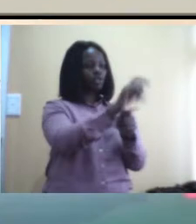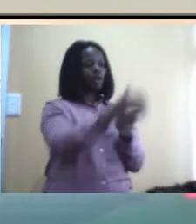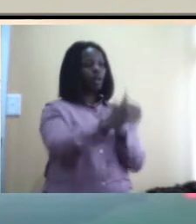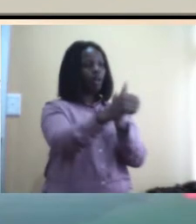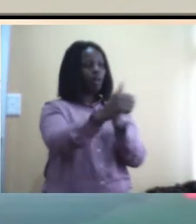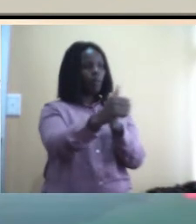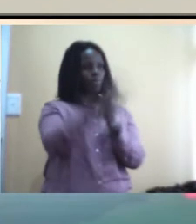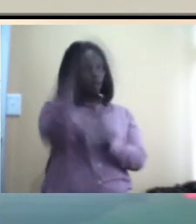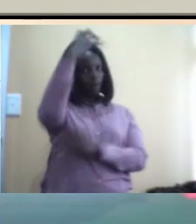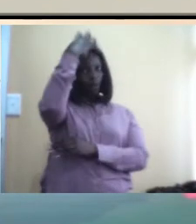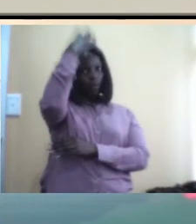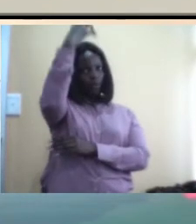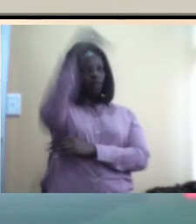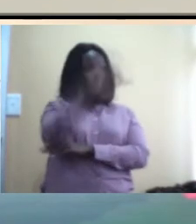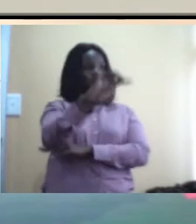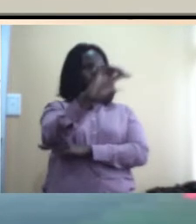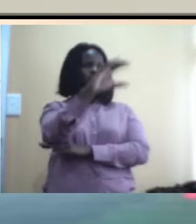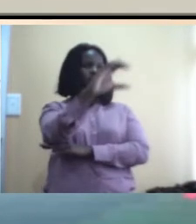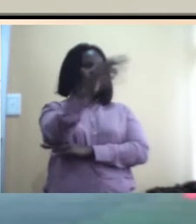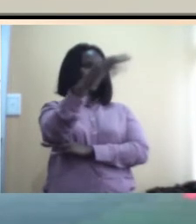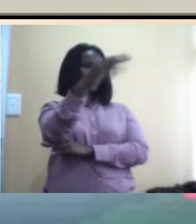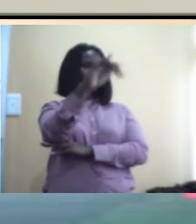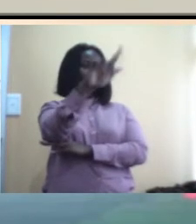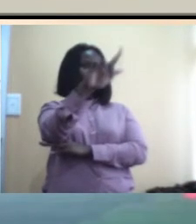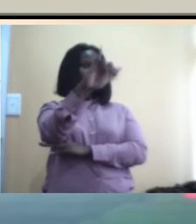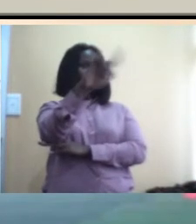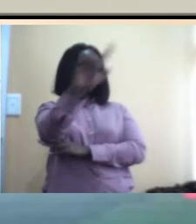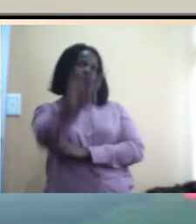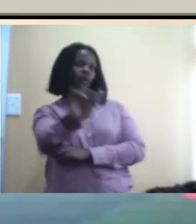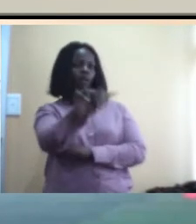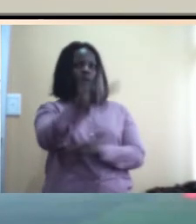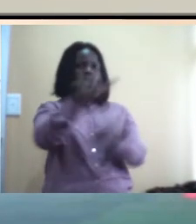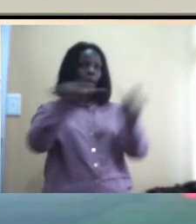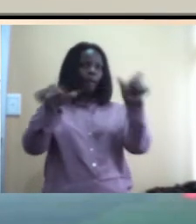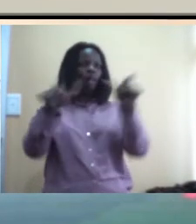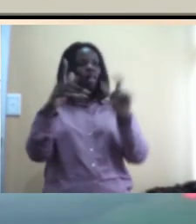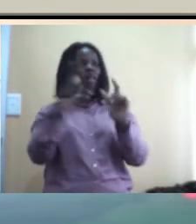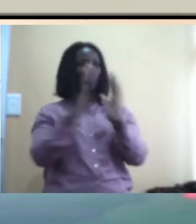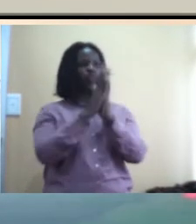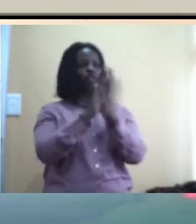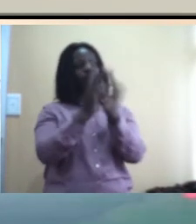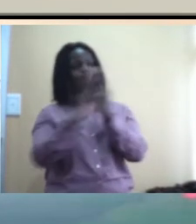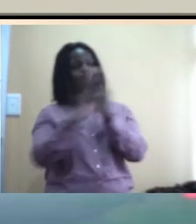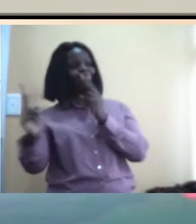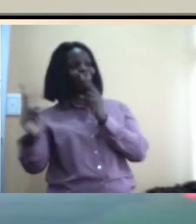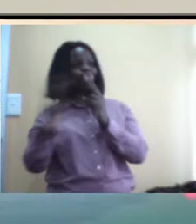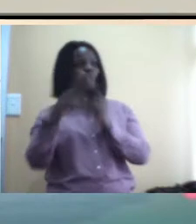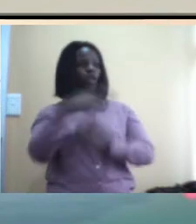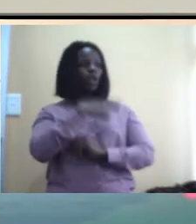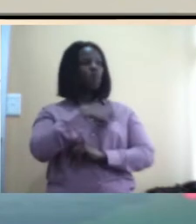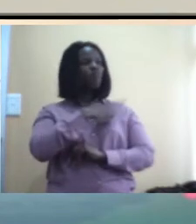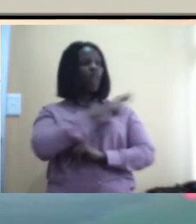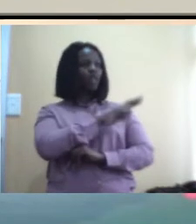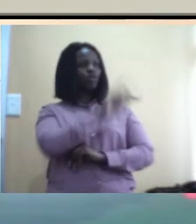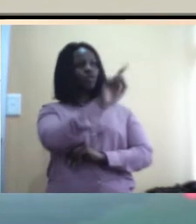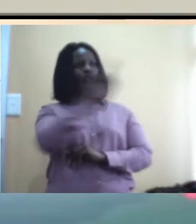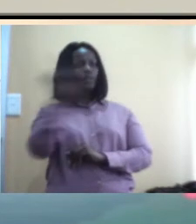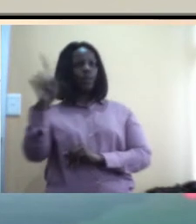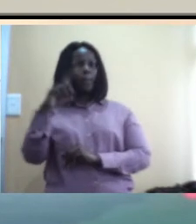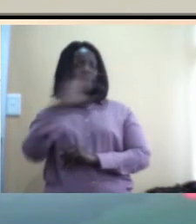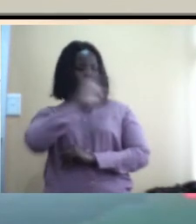Inkosi Yasemadungeni Xiliza, religious leaders and traditional leaders, mayors and